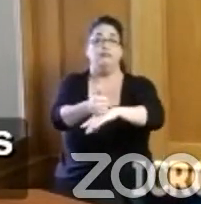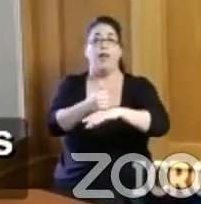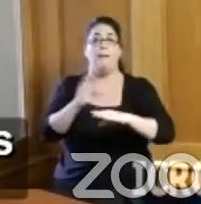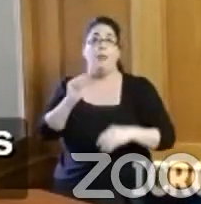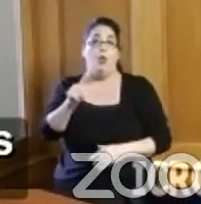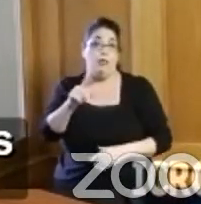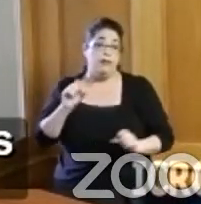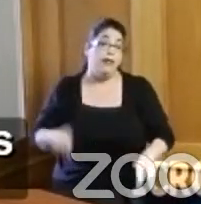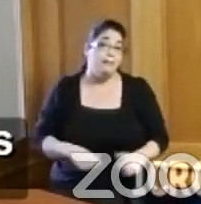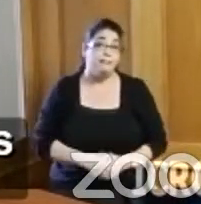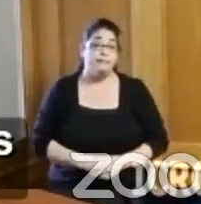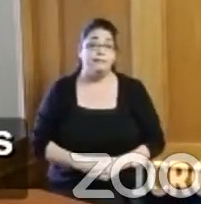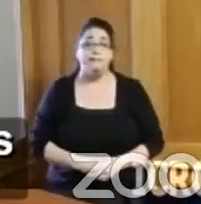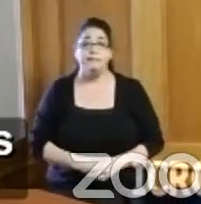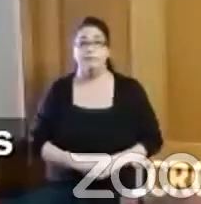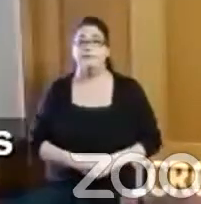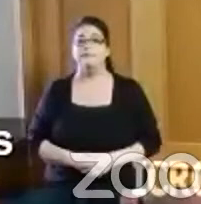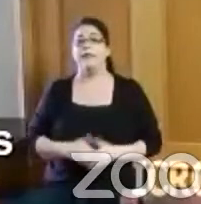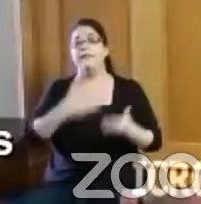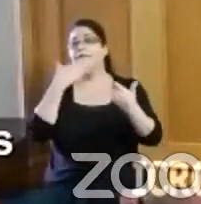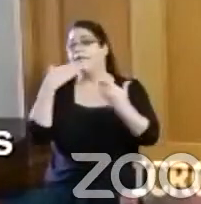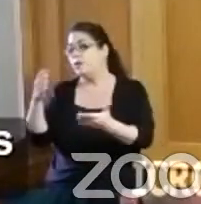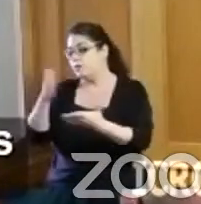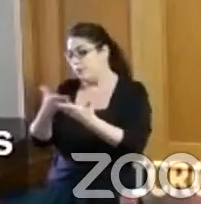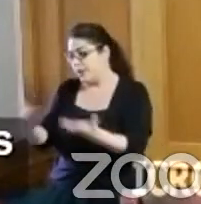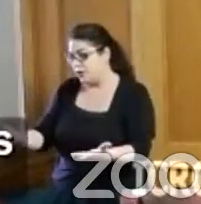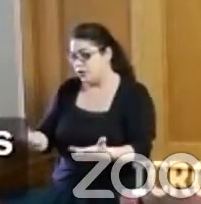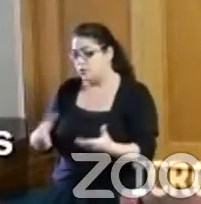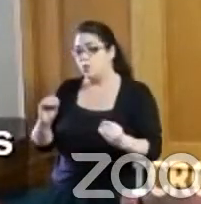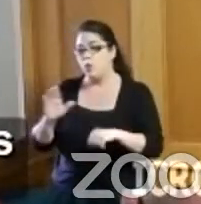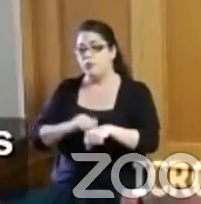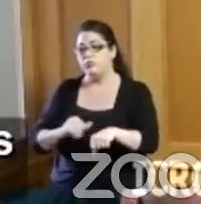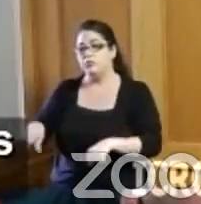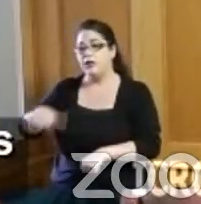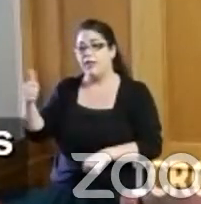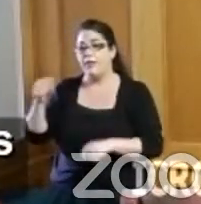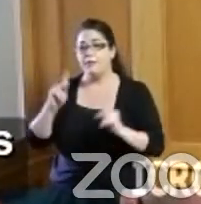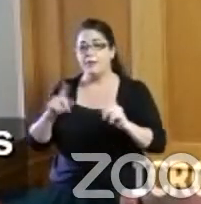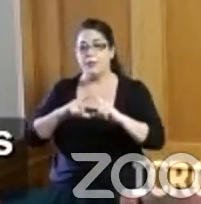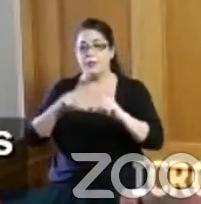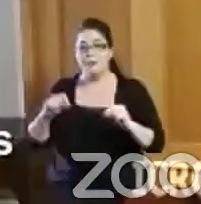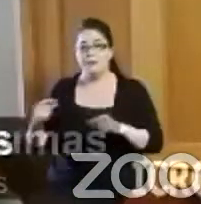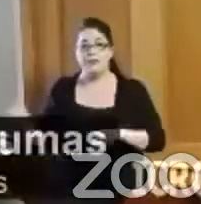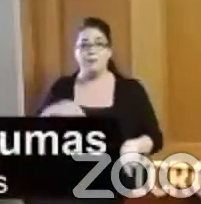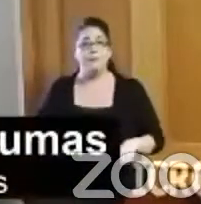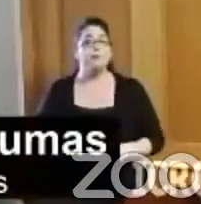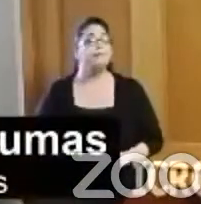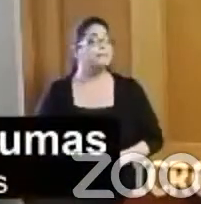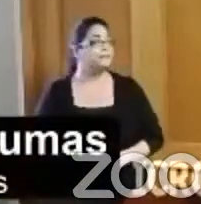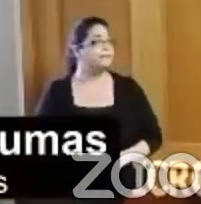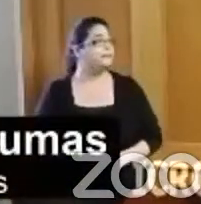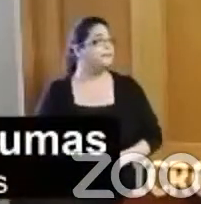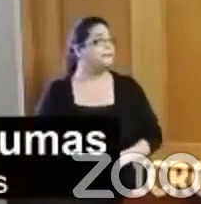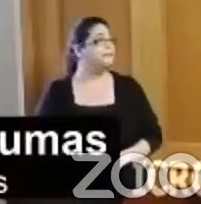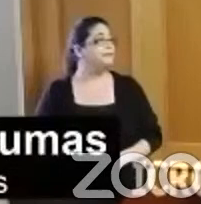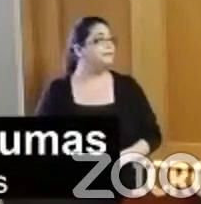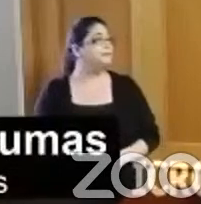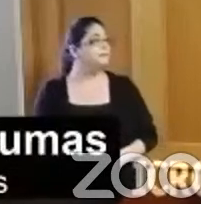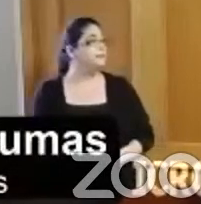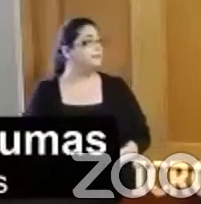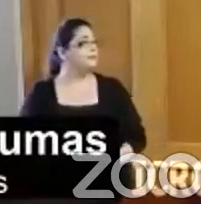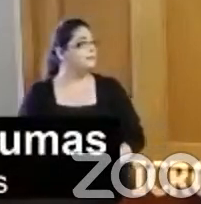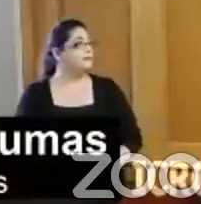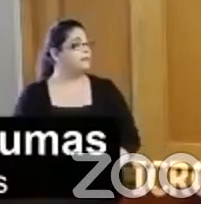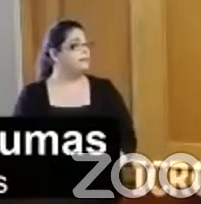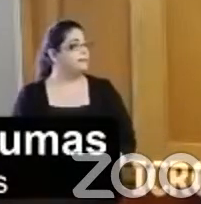time. Thank you so much. And I don't have any other cards. Bridget, yeah, I guess there's no one